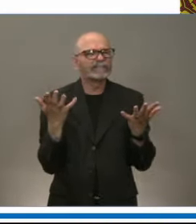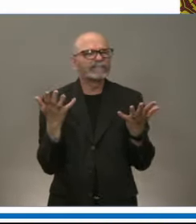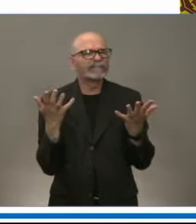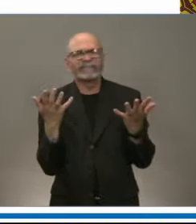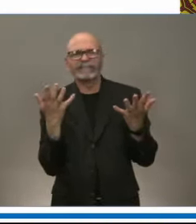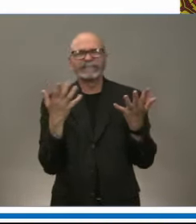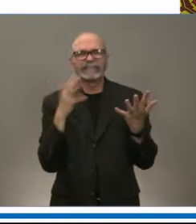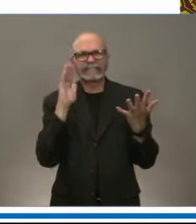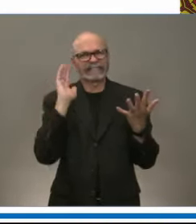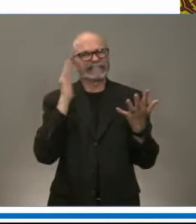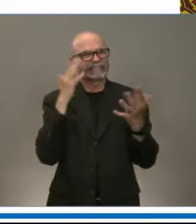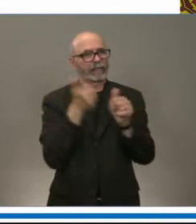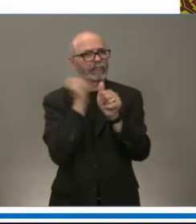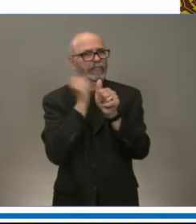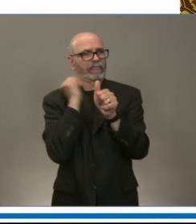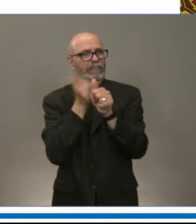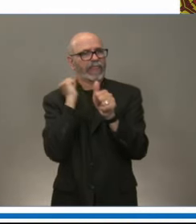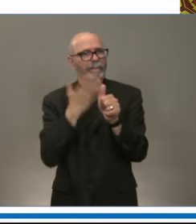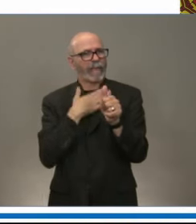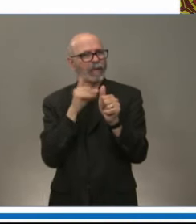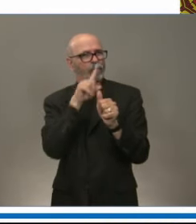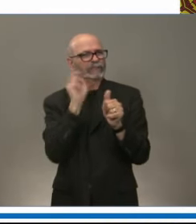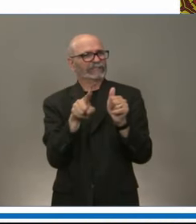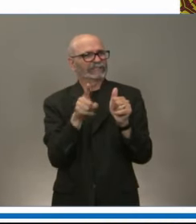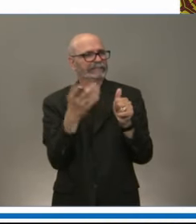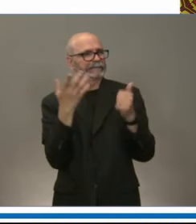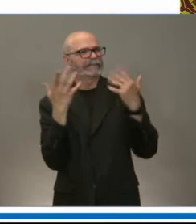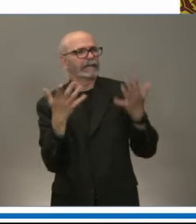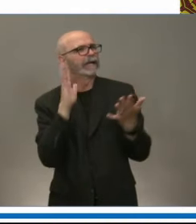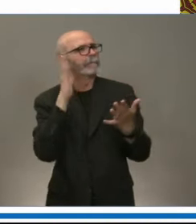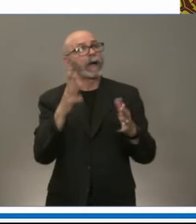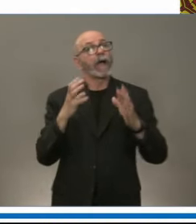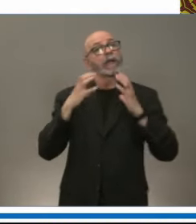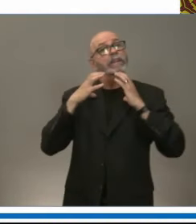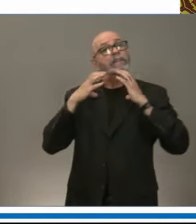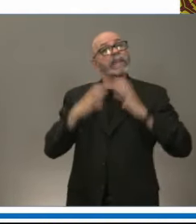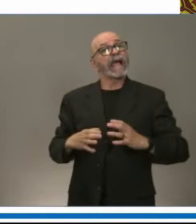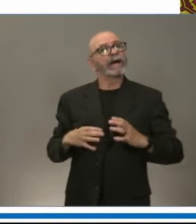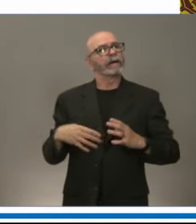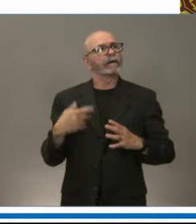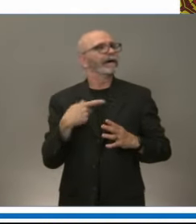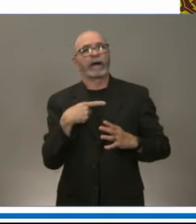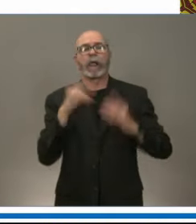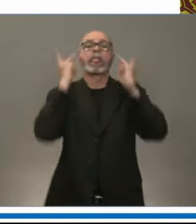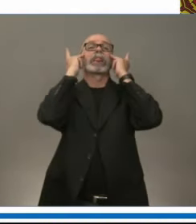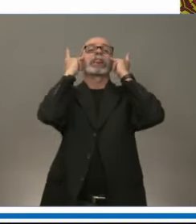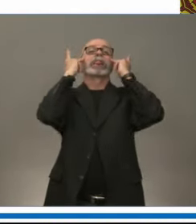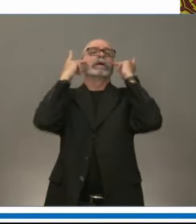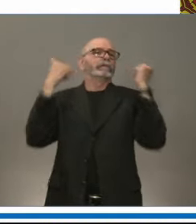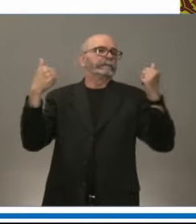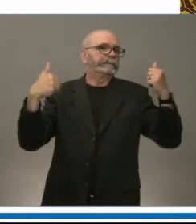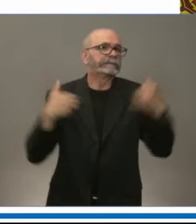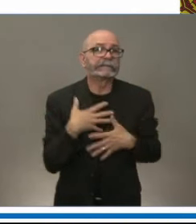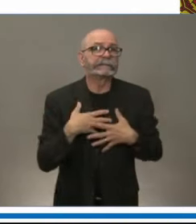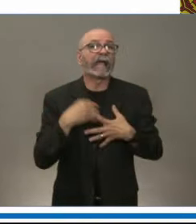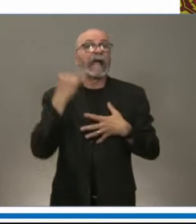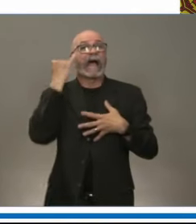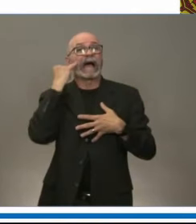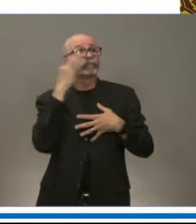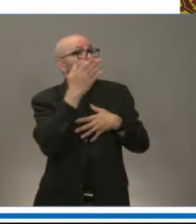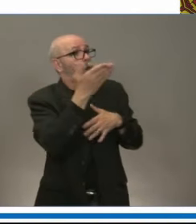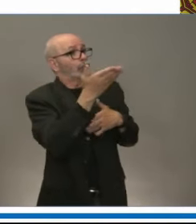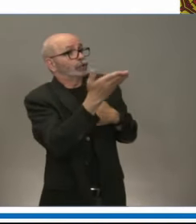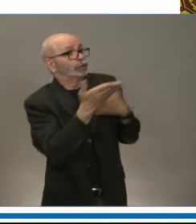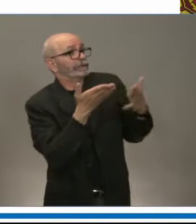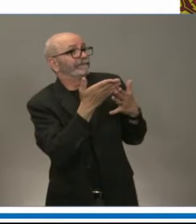Apparently, the clients are scared if their service is discontinued for a certain length